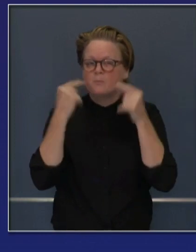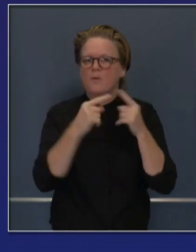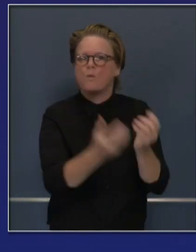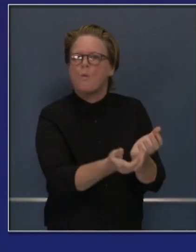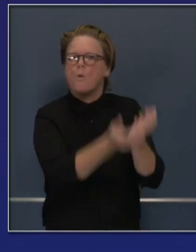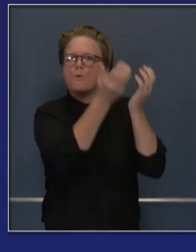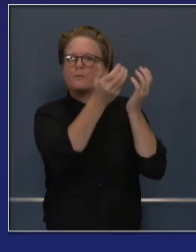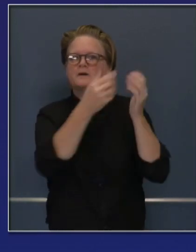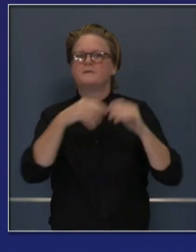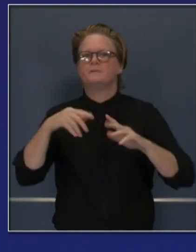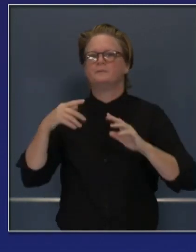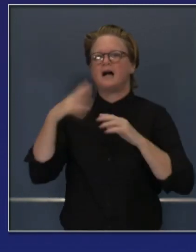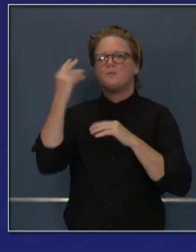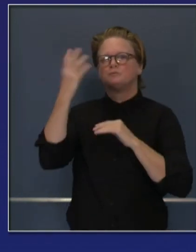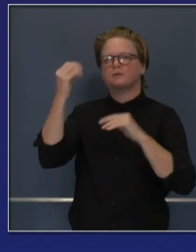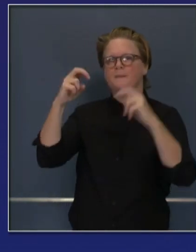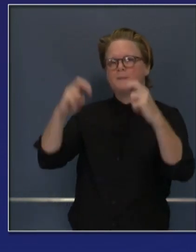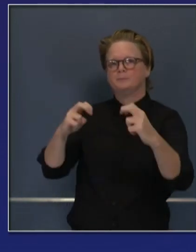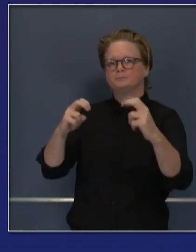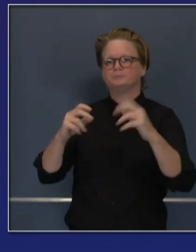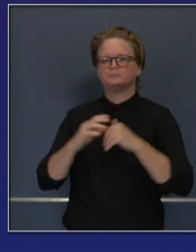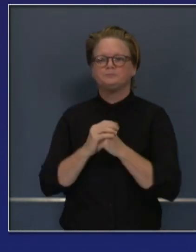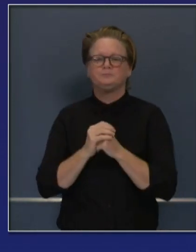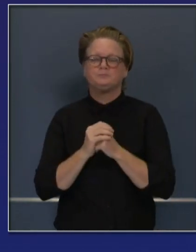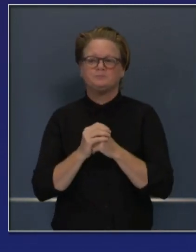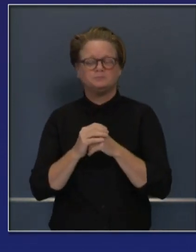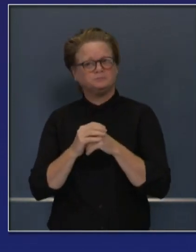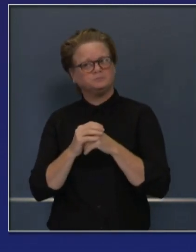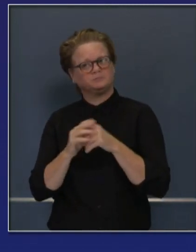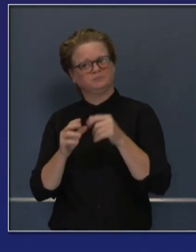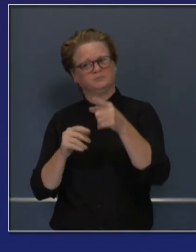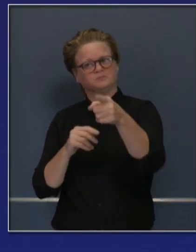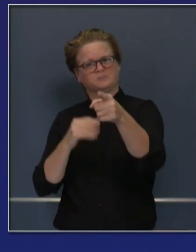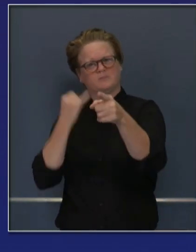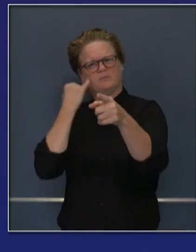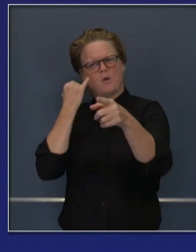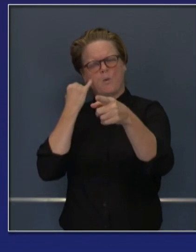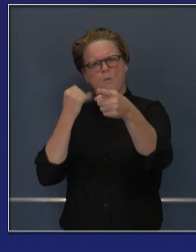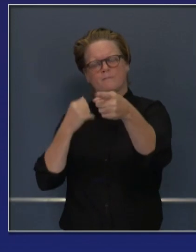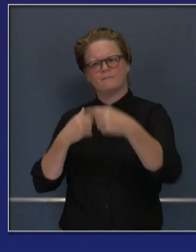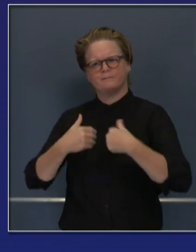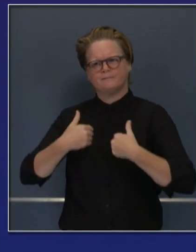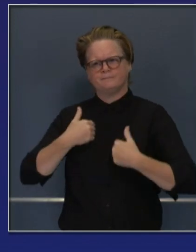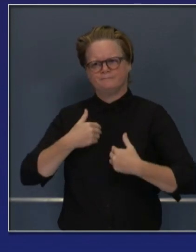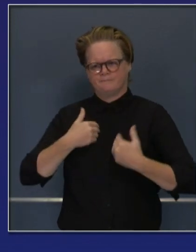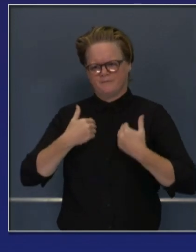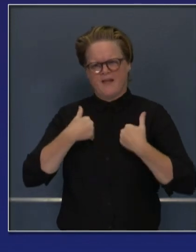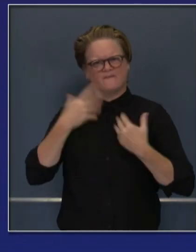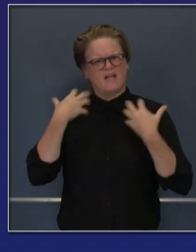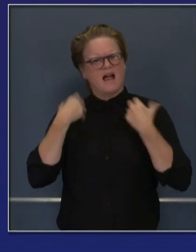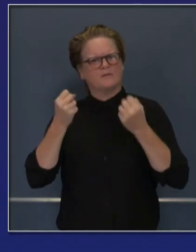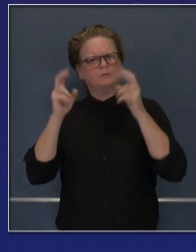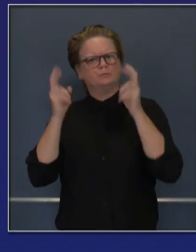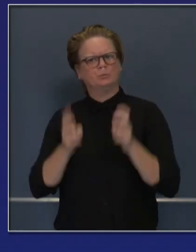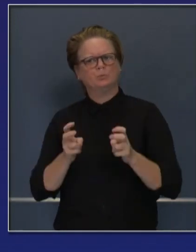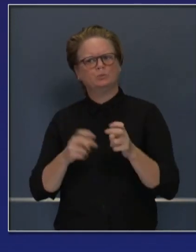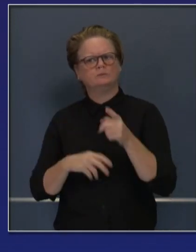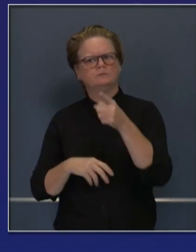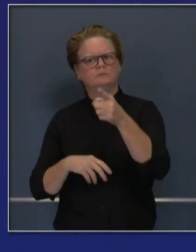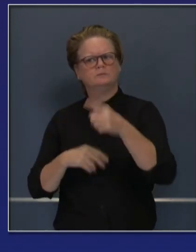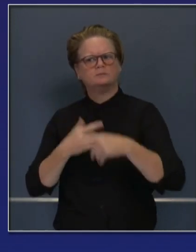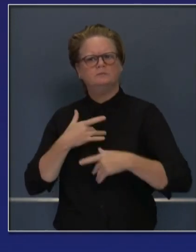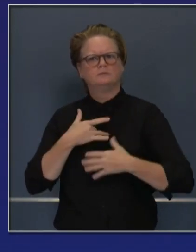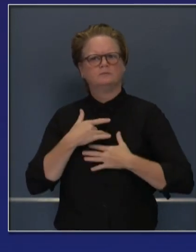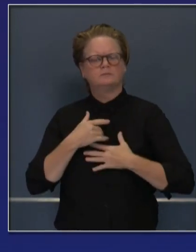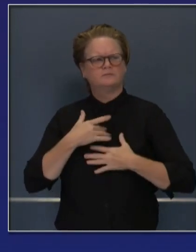high-risk individuals who should avoid these gatherings if they can. But if they can't avoid it and they do attend, consider